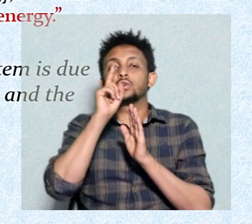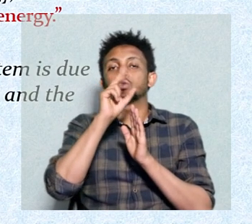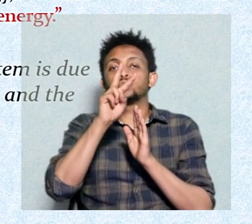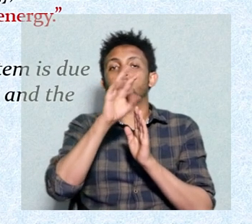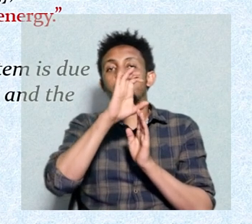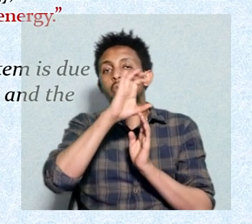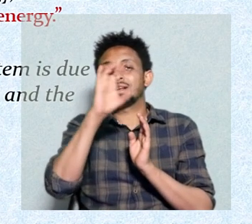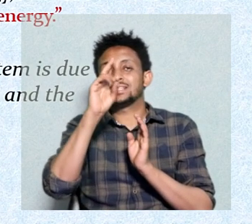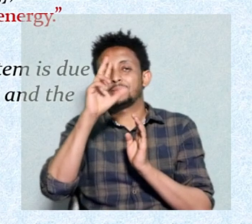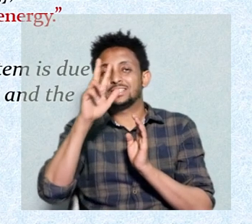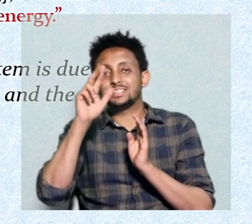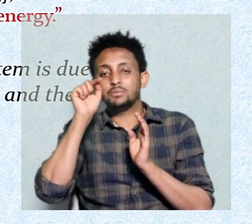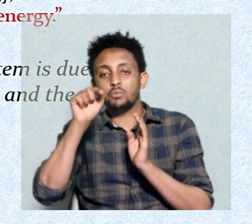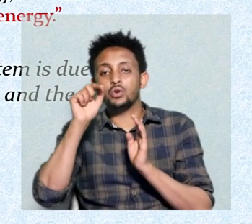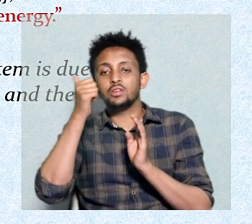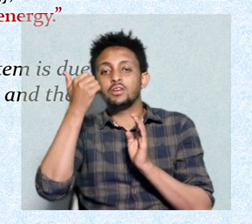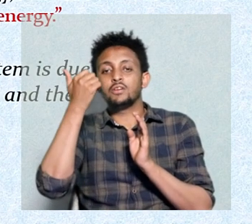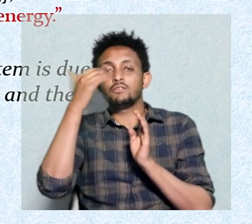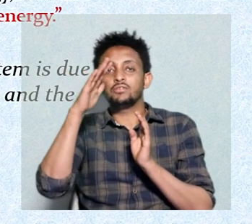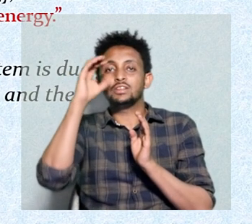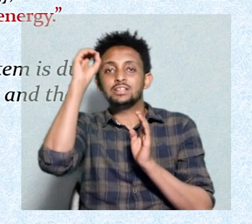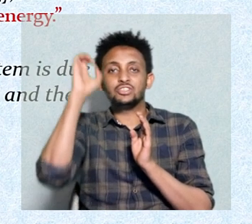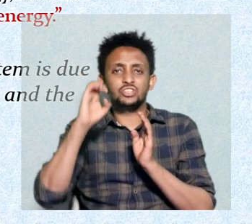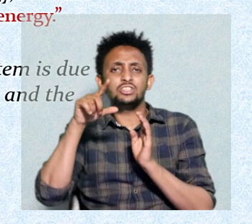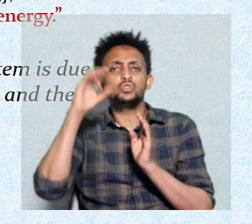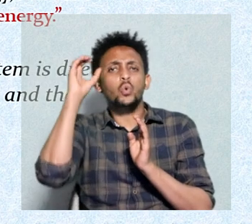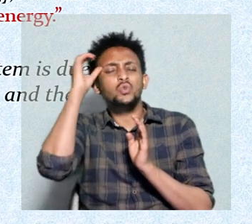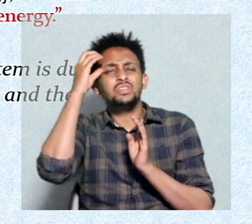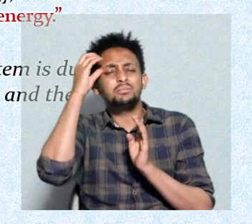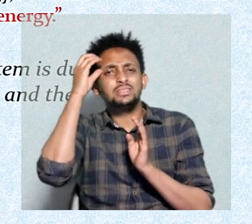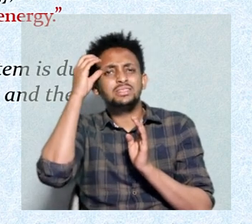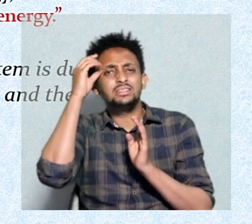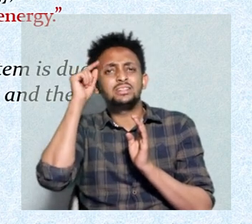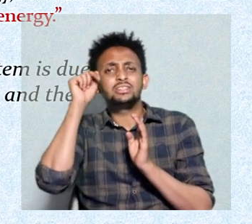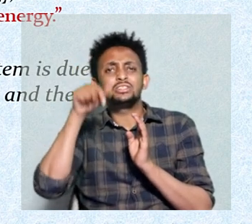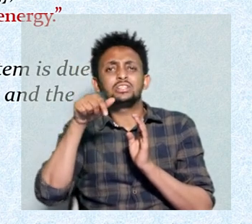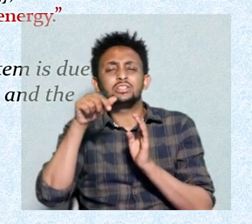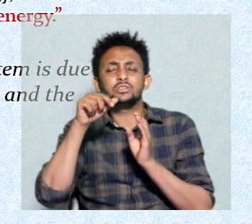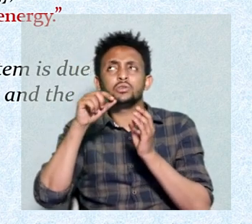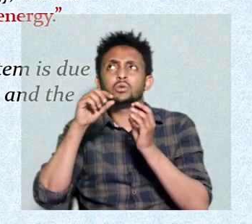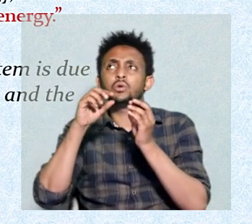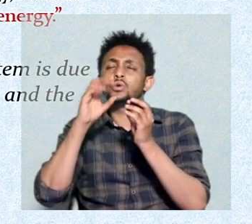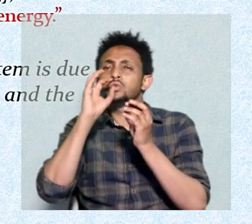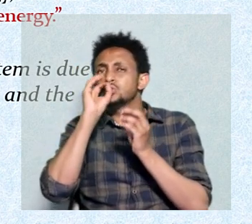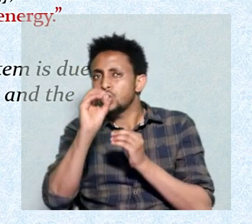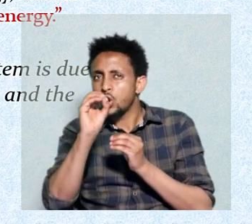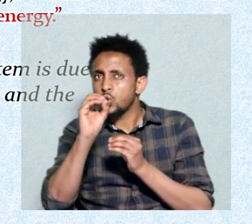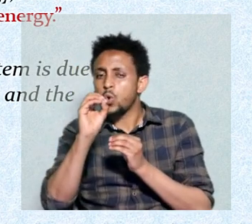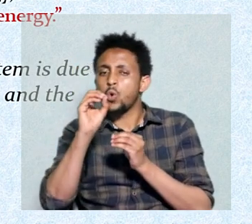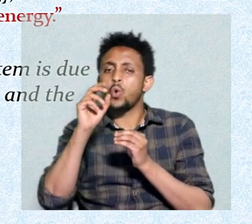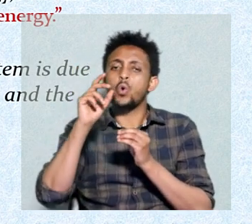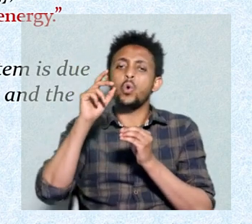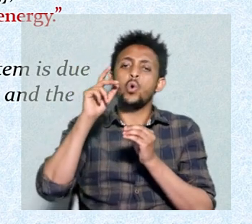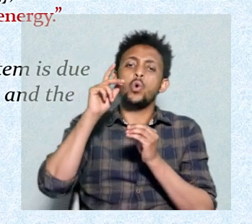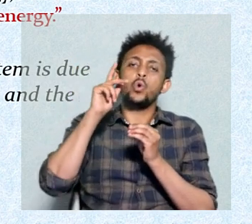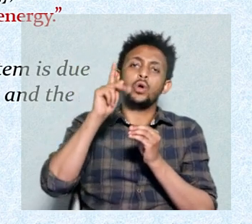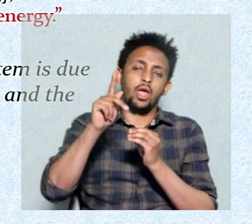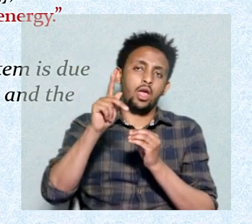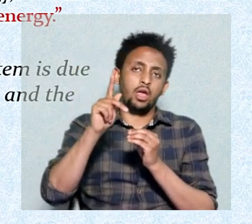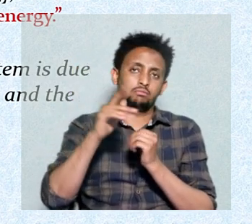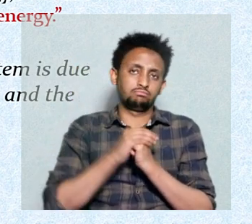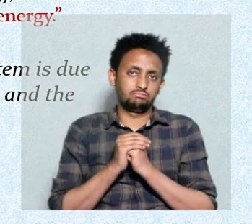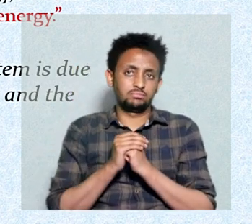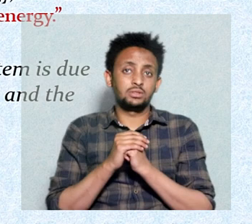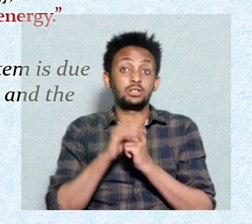-273.15 degrees Celsius. Or this concept is known to be, this point is known to be zero Kelvin. Zero Kelvin.